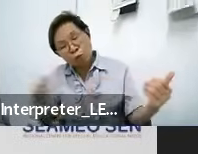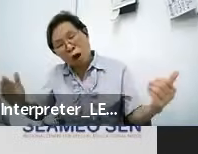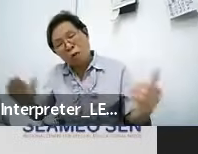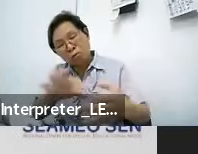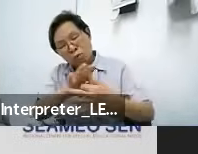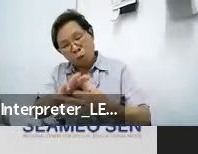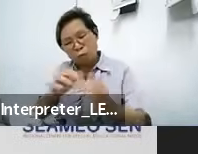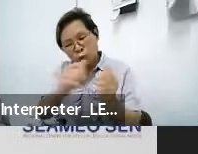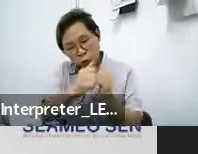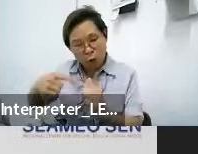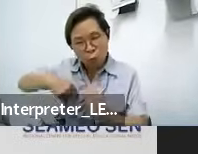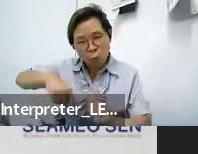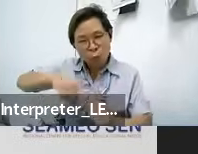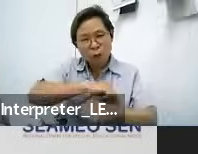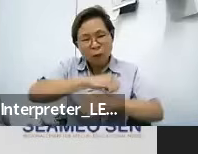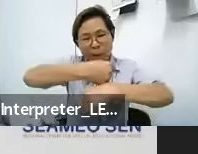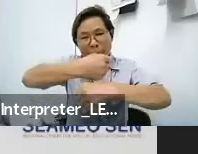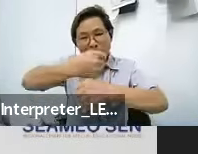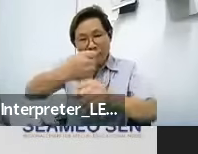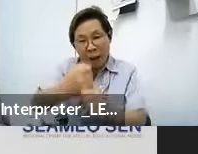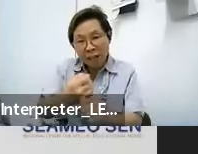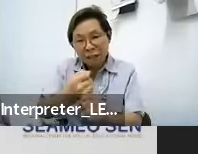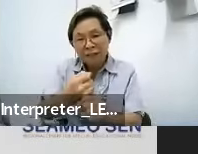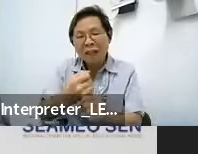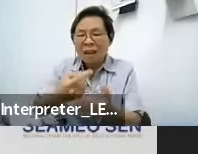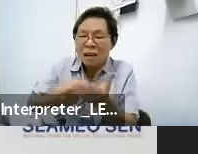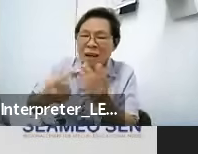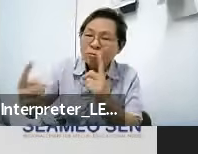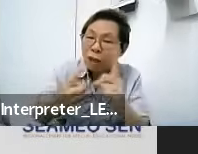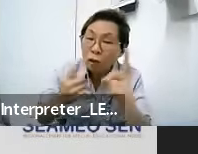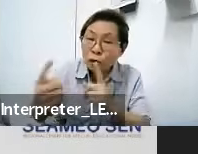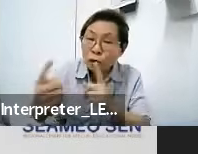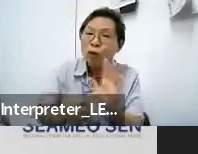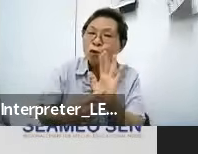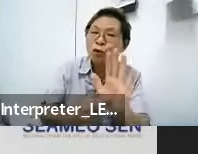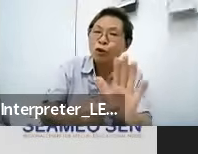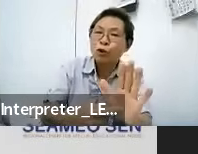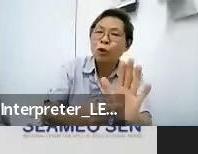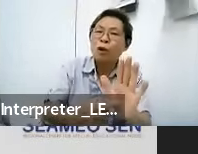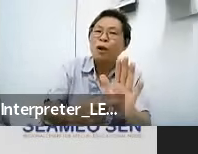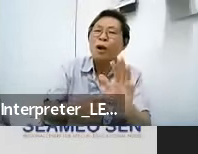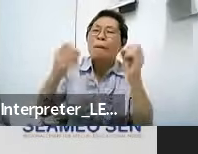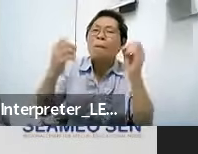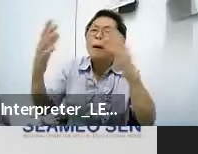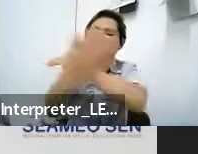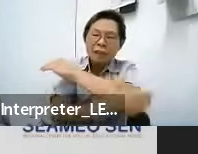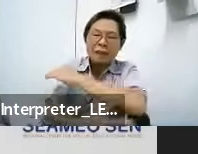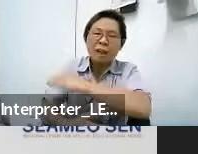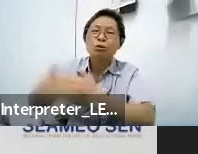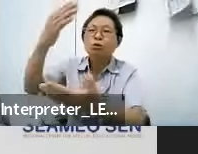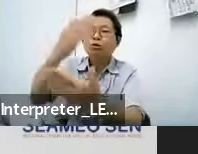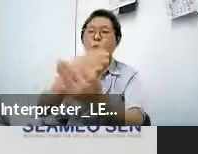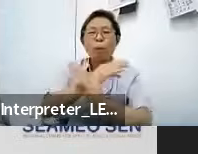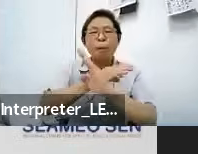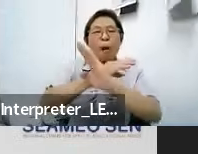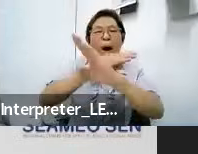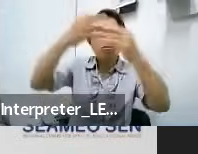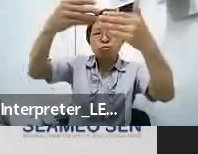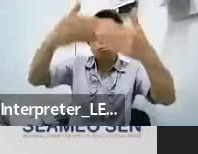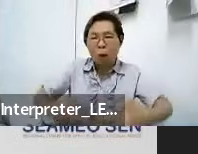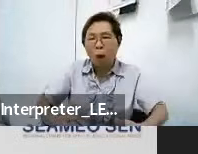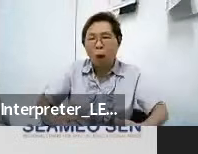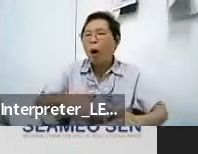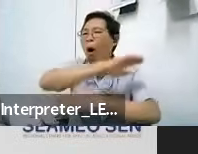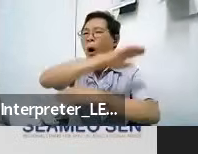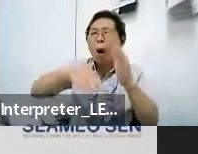we have set in motion a dialogue that transcends borders and seeks to break down barriers, ensuring that every